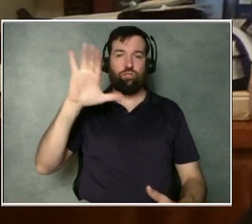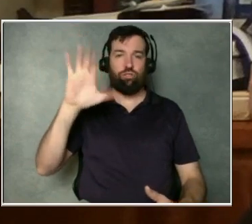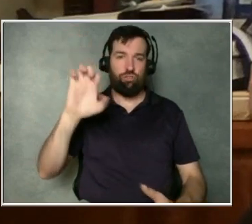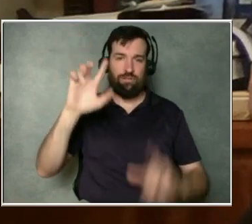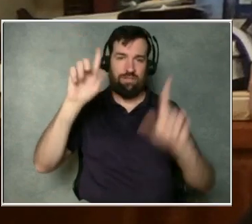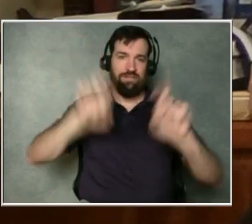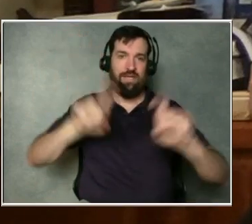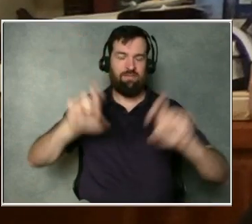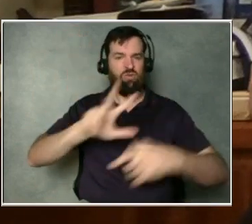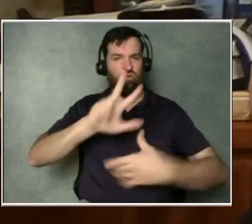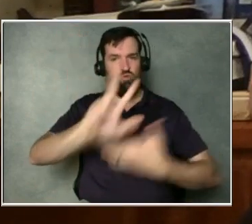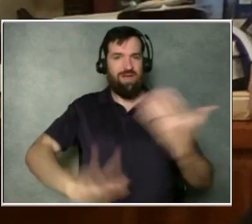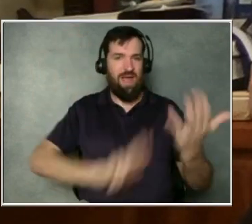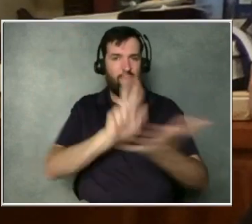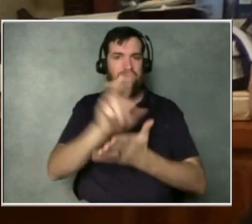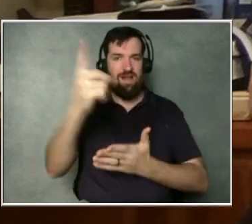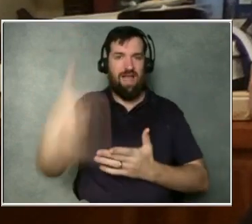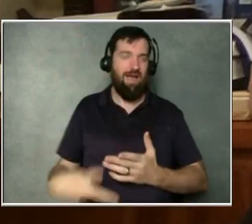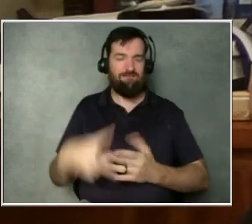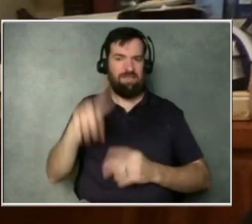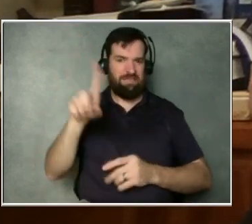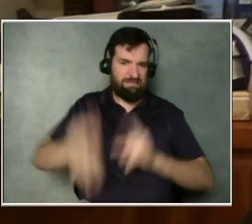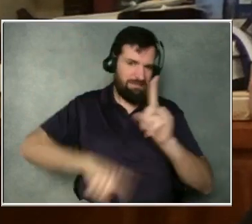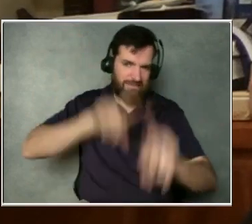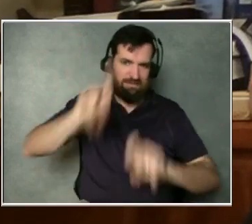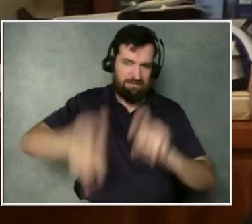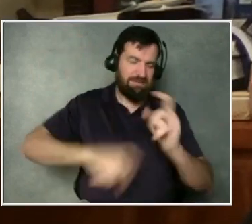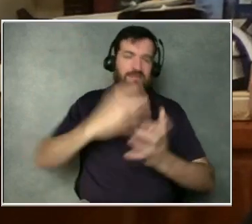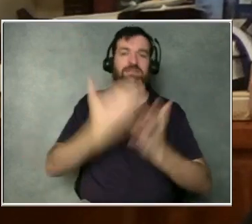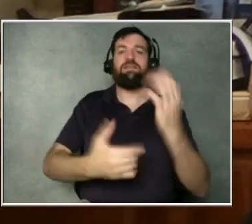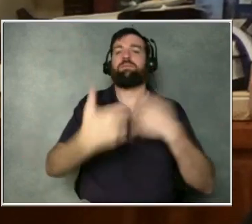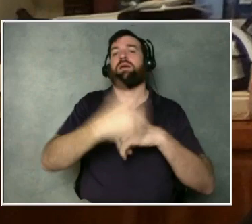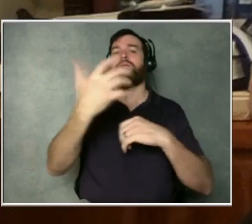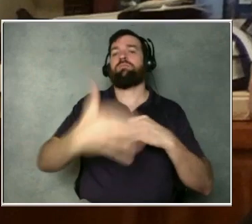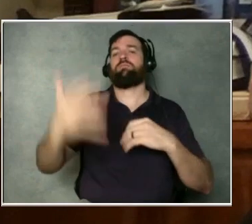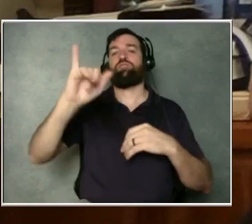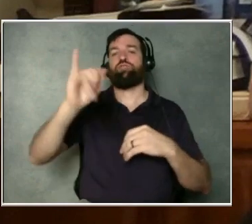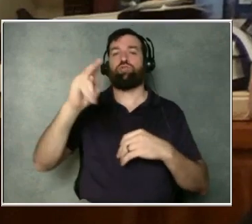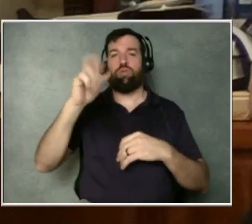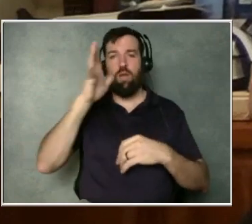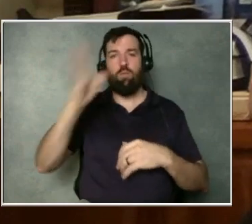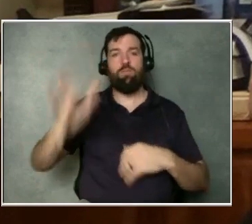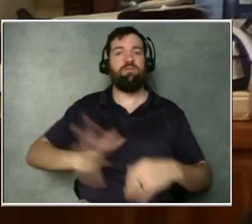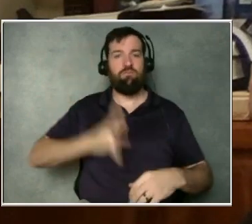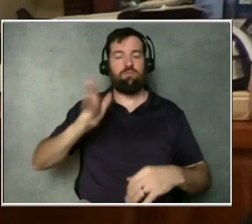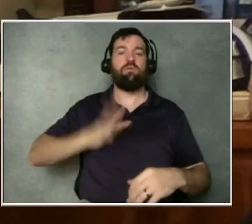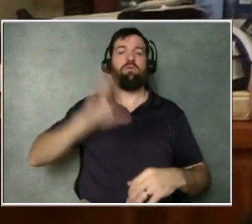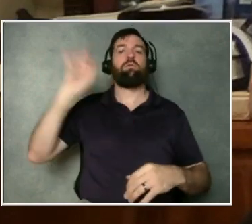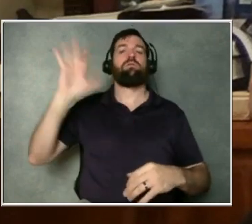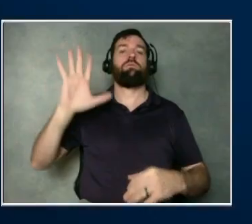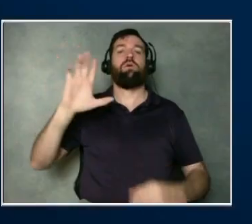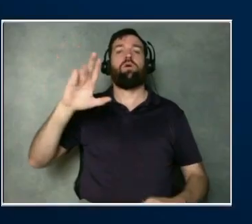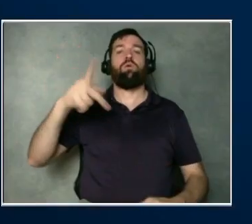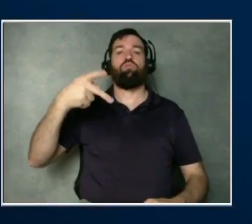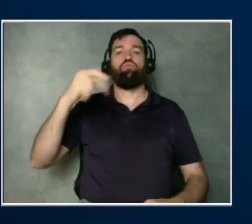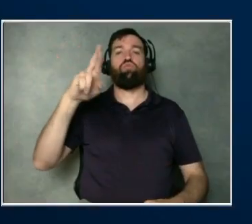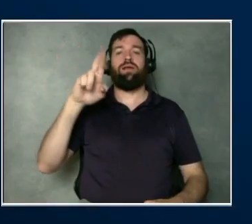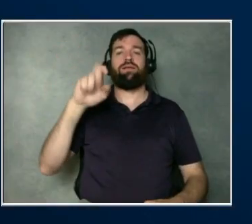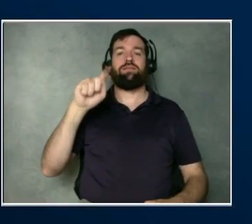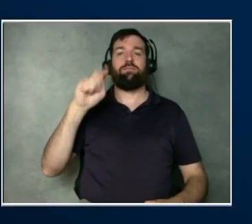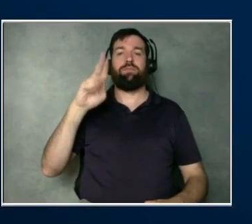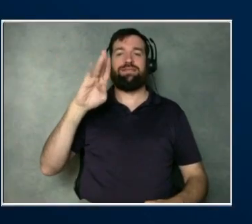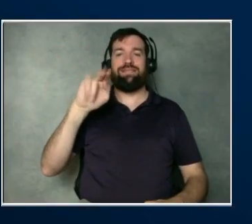of grilling. And so sometime in June, I will be formally ordained as a Presbyterian minister.